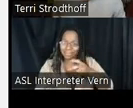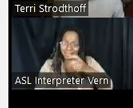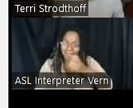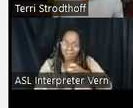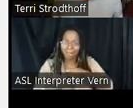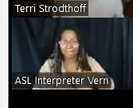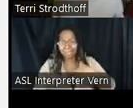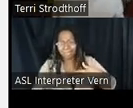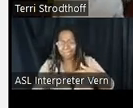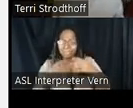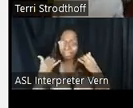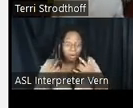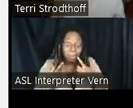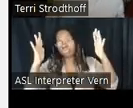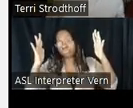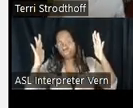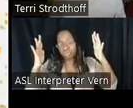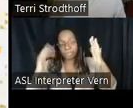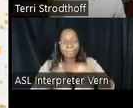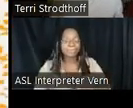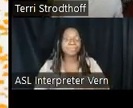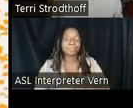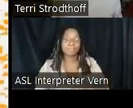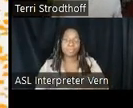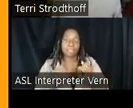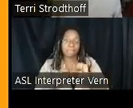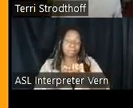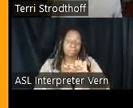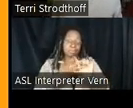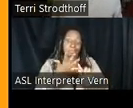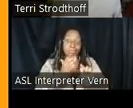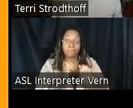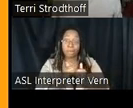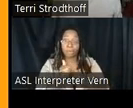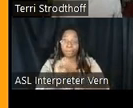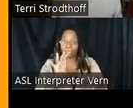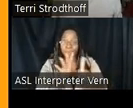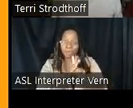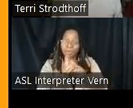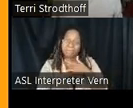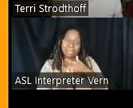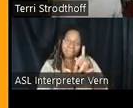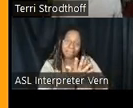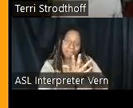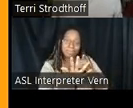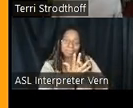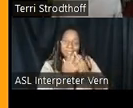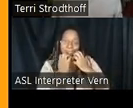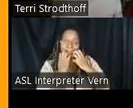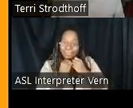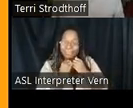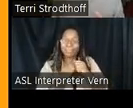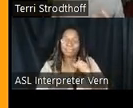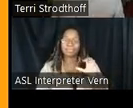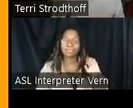in being able to do that work. And that all of this ways of showing up is rooted in compassion And